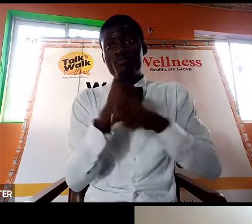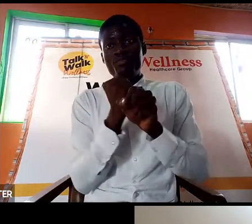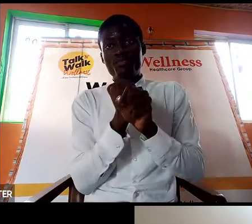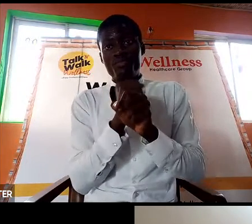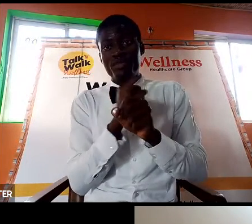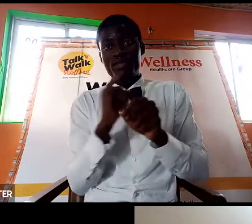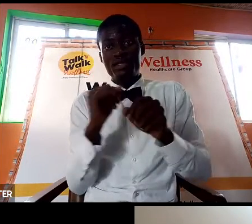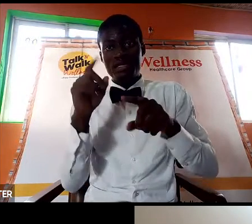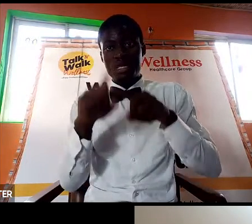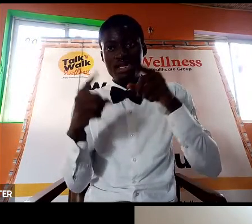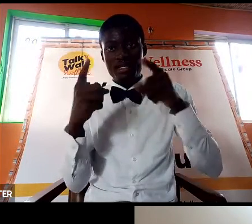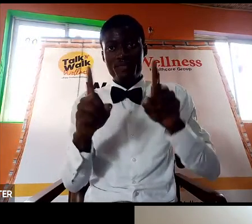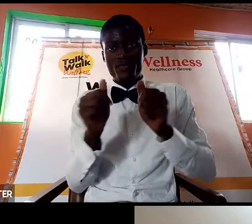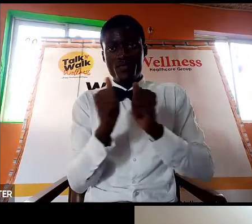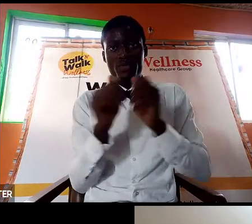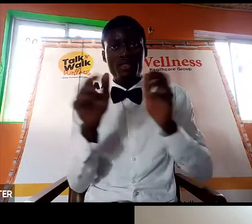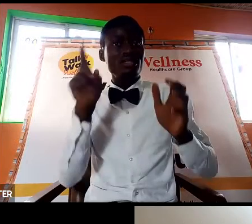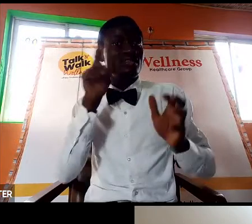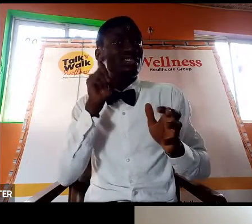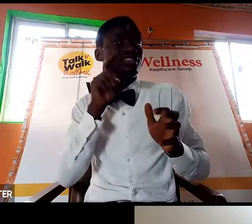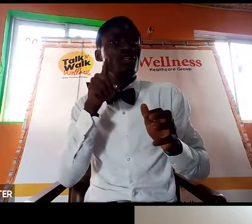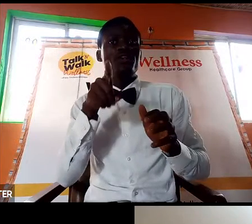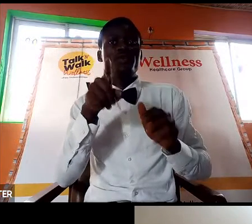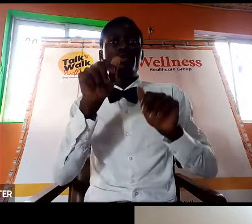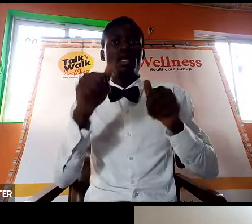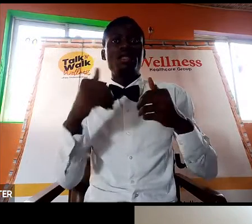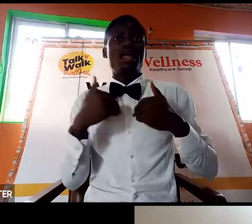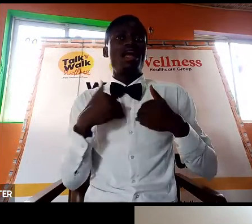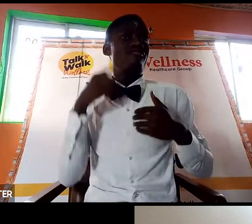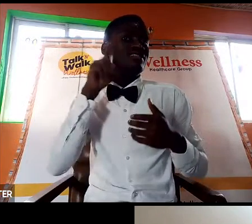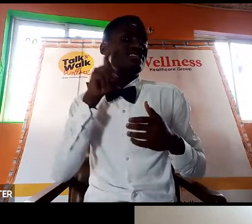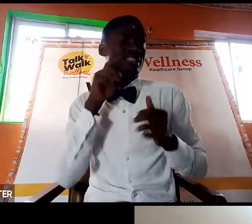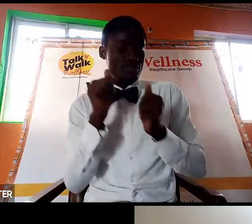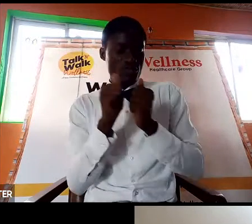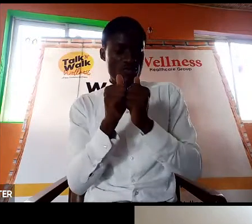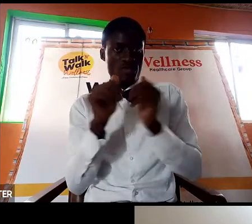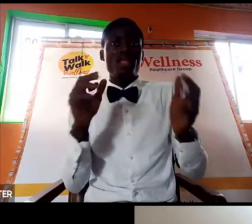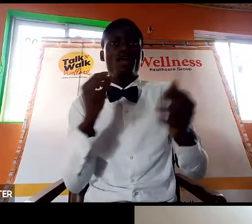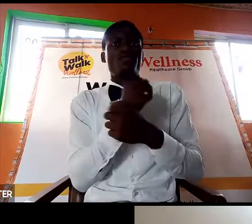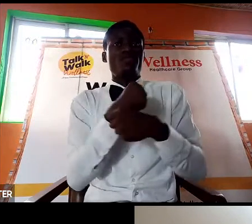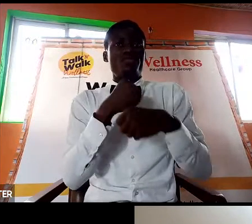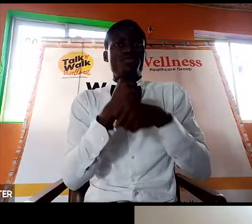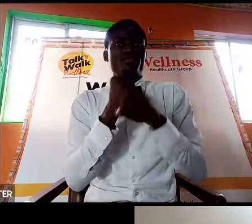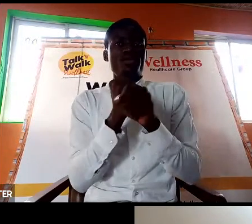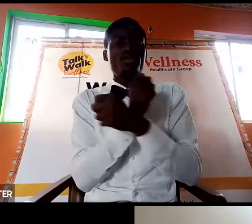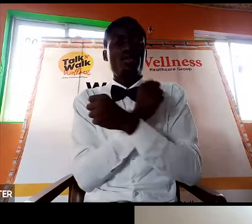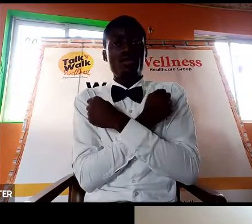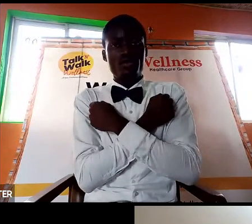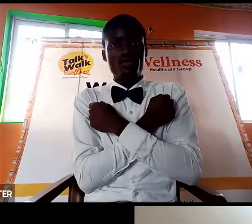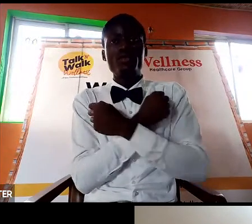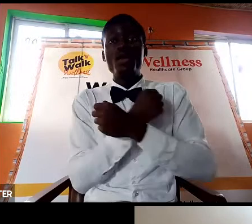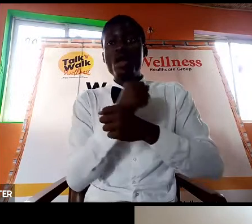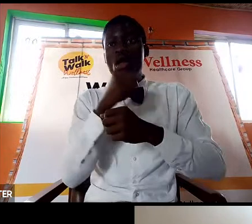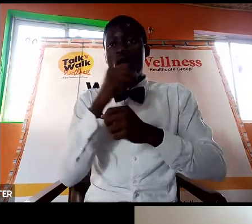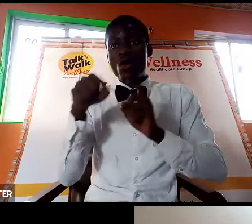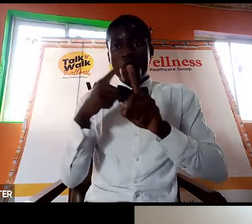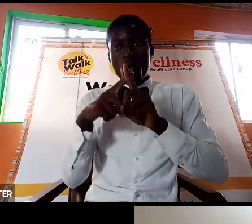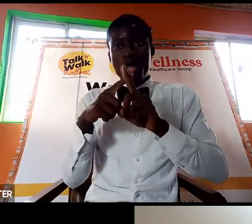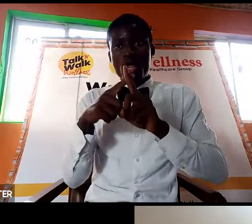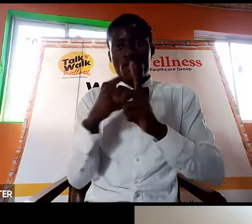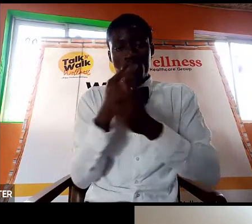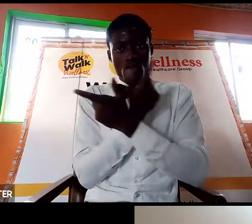have sex without making love. So it doesn't mean that when love making actually does a lot of more of